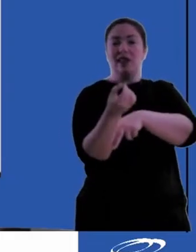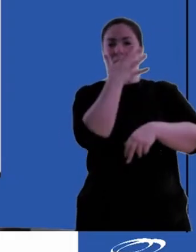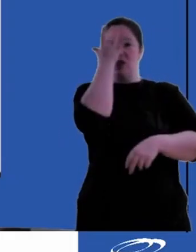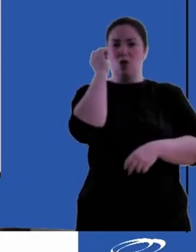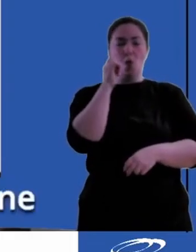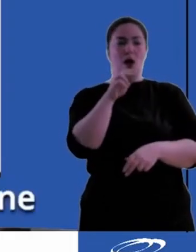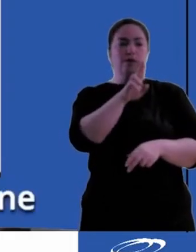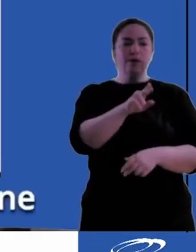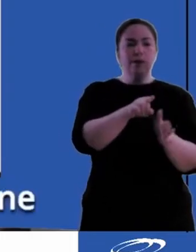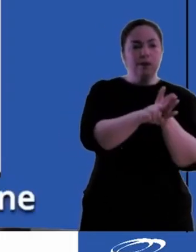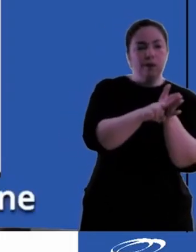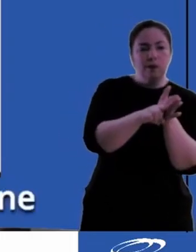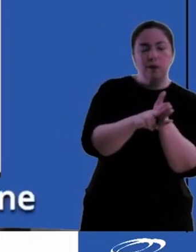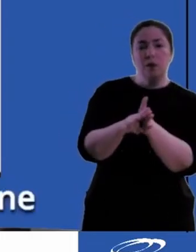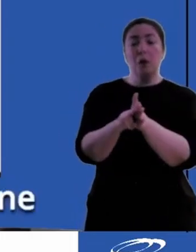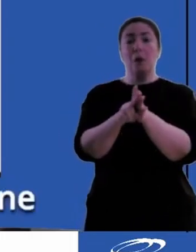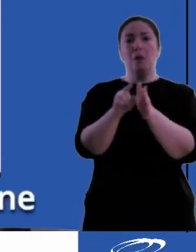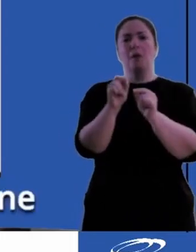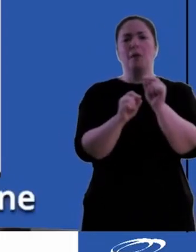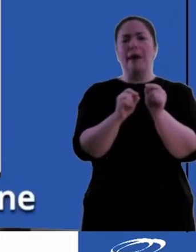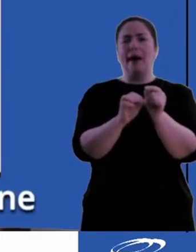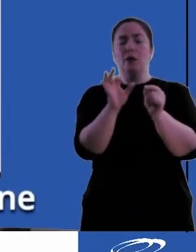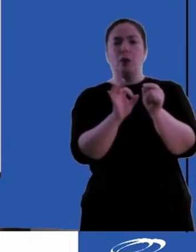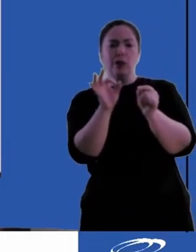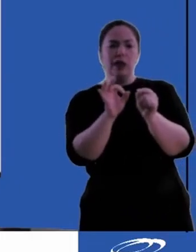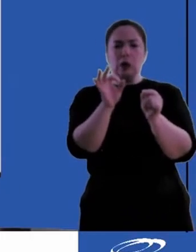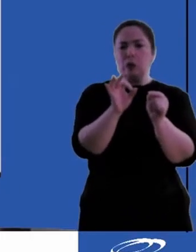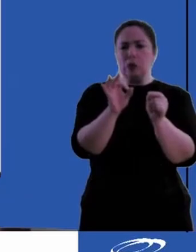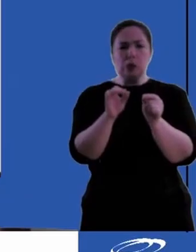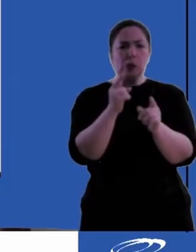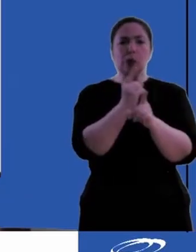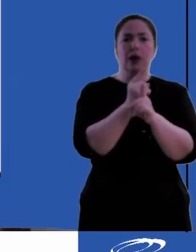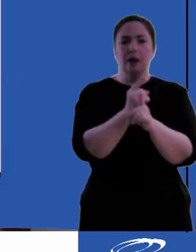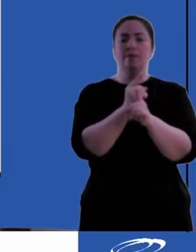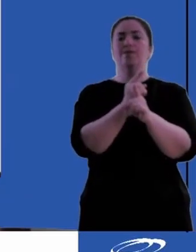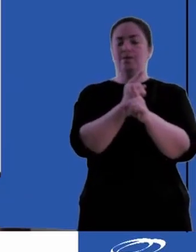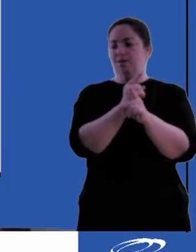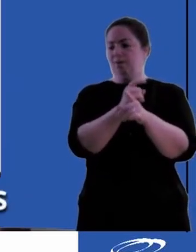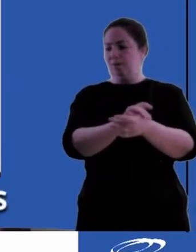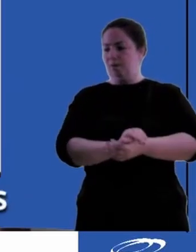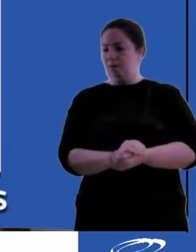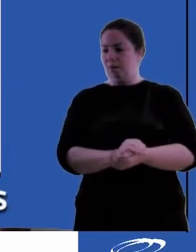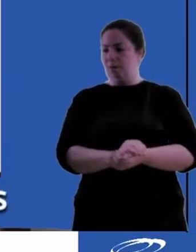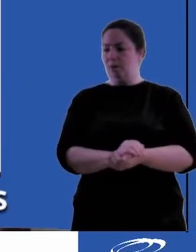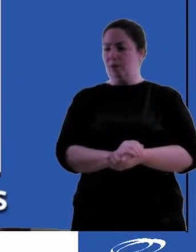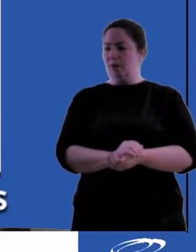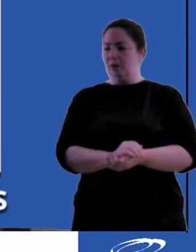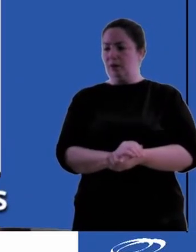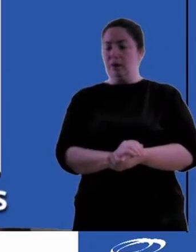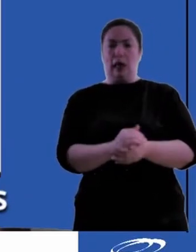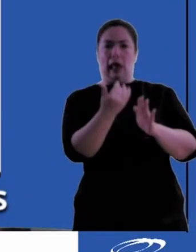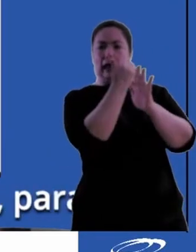this panel to 16S ribosomal RNA gene PCR and sequencing and culture, classifying our cases using IDSA diagnostic